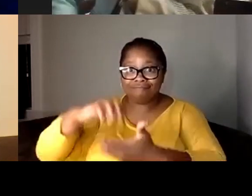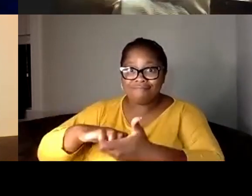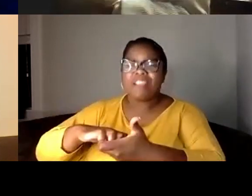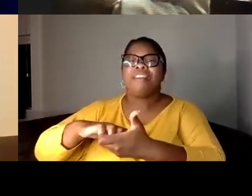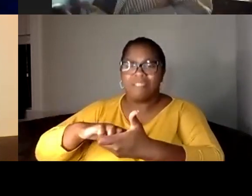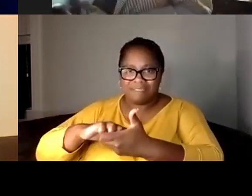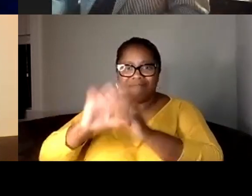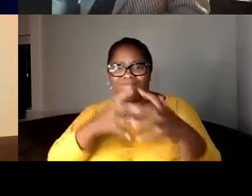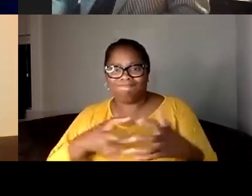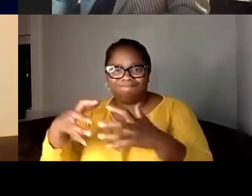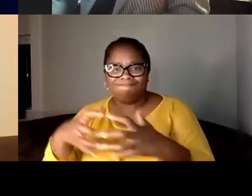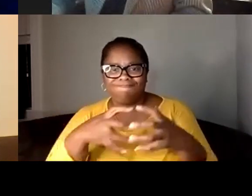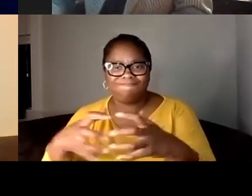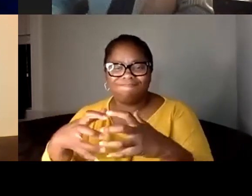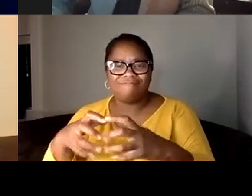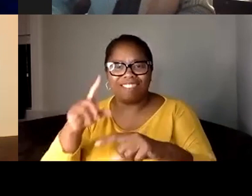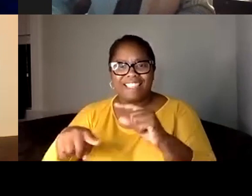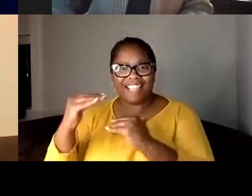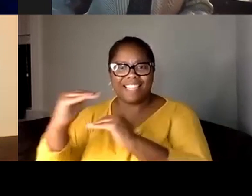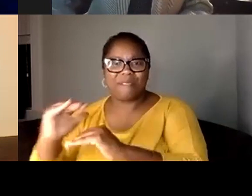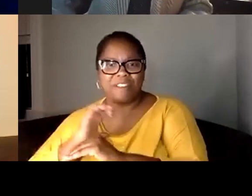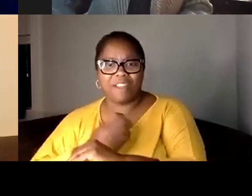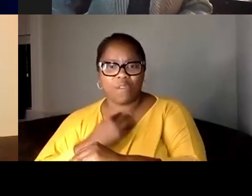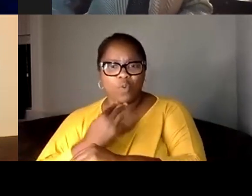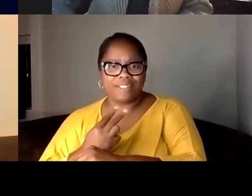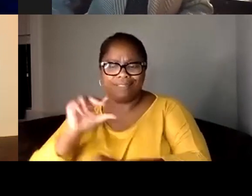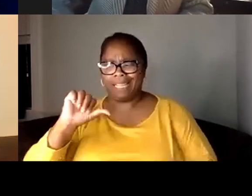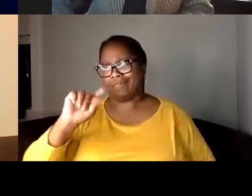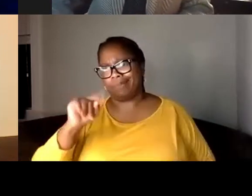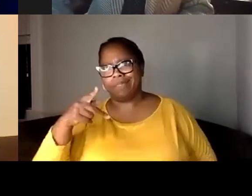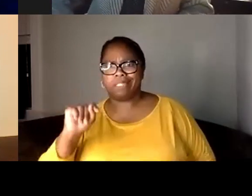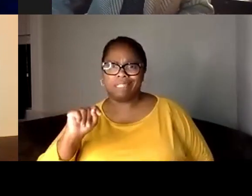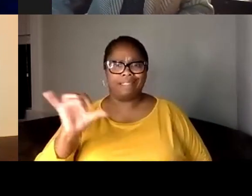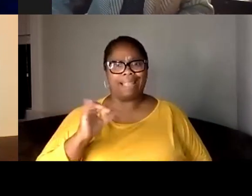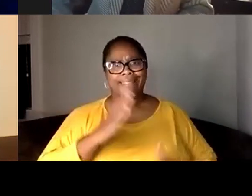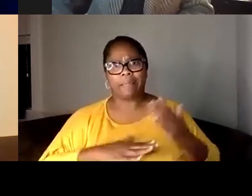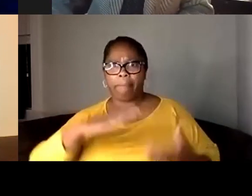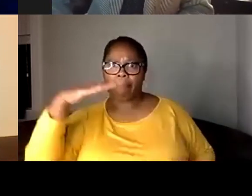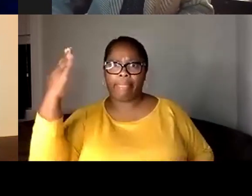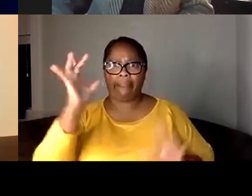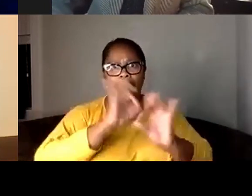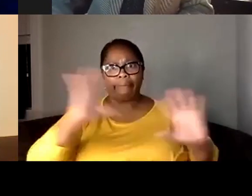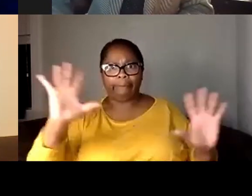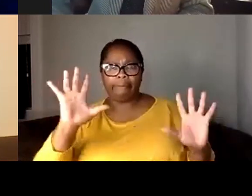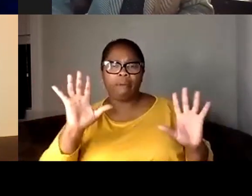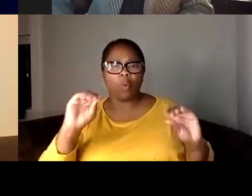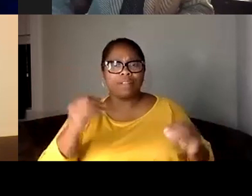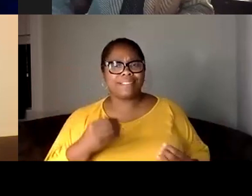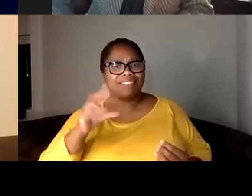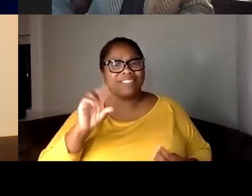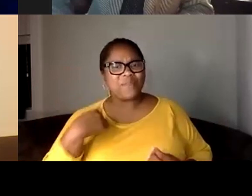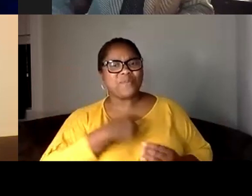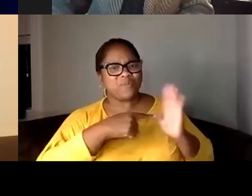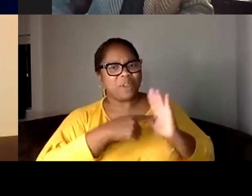isolate our voice as APTP as some radical Black organization. They understand that that we're representing the voice of